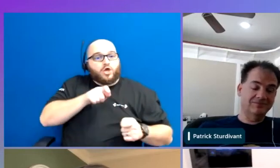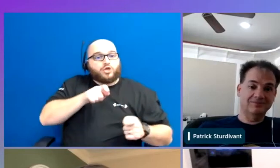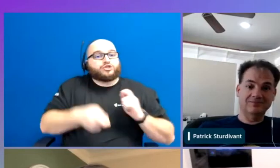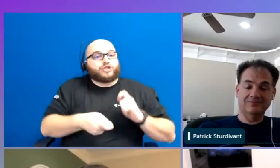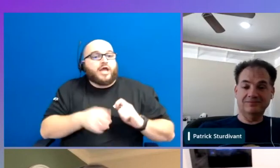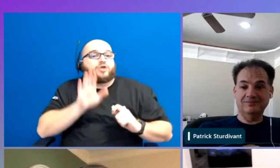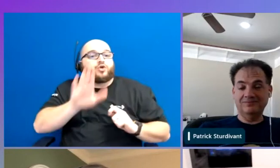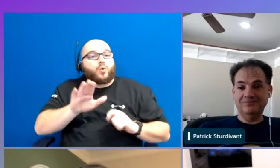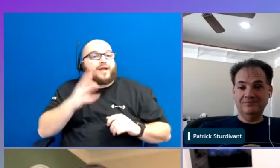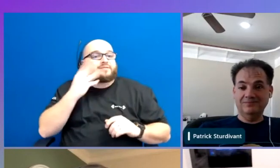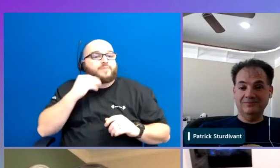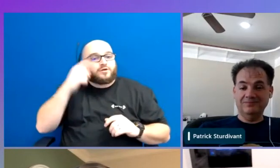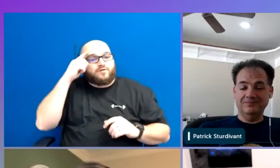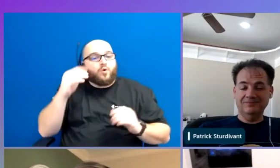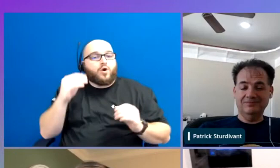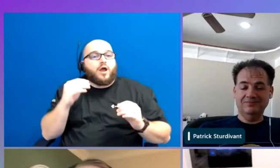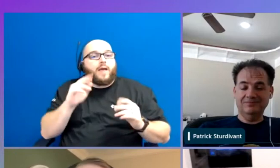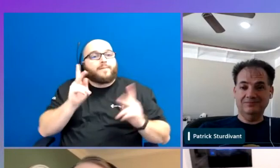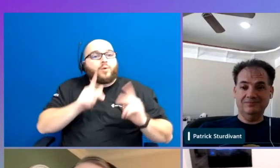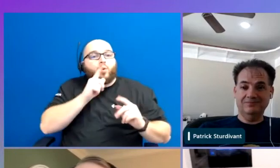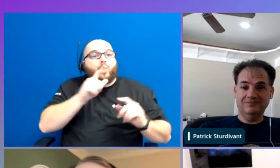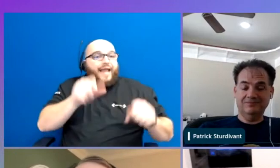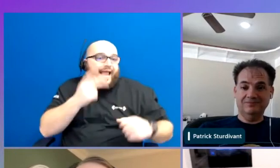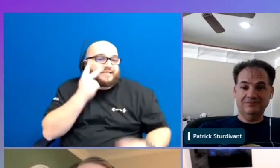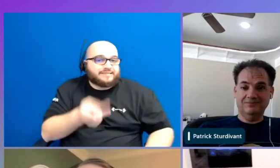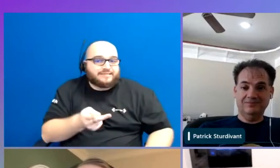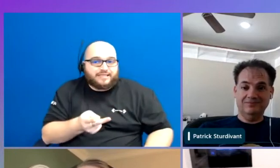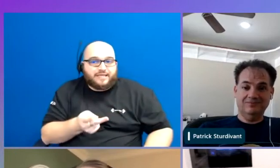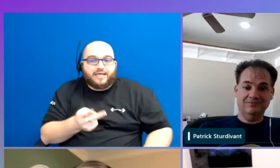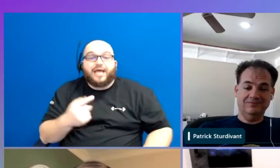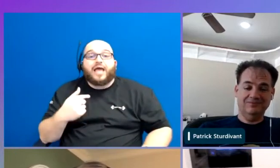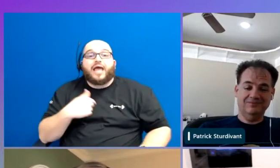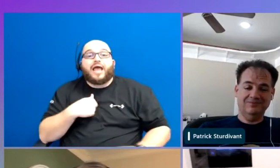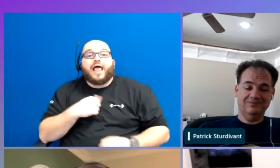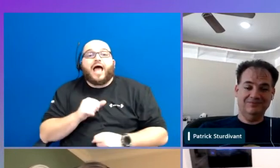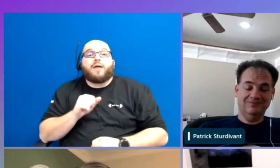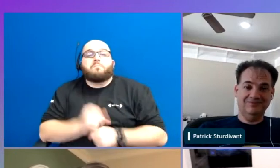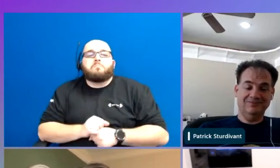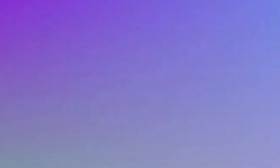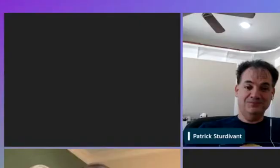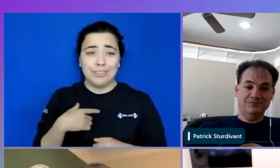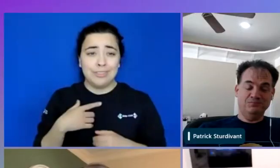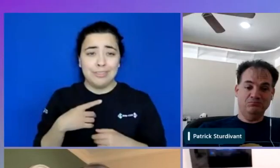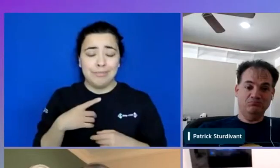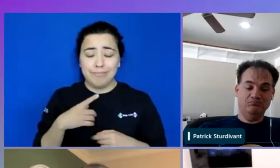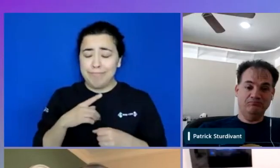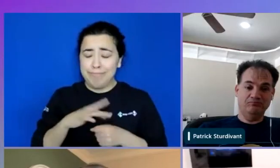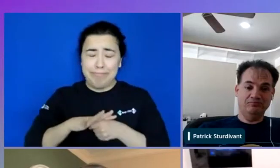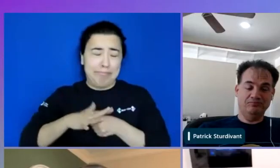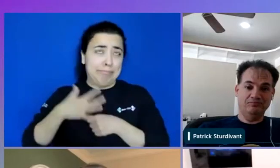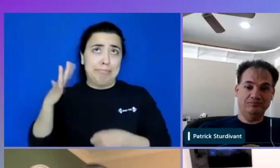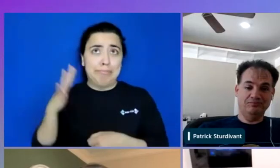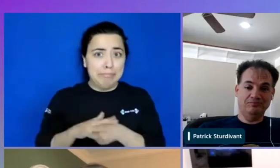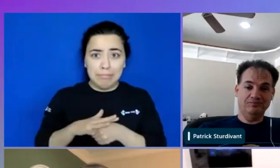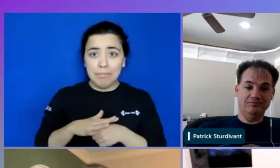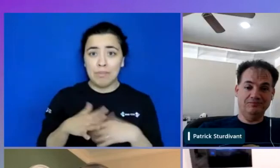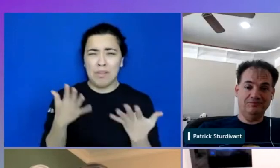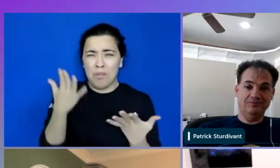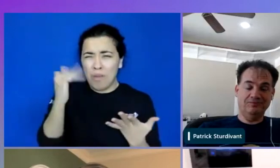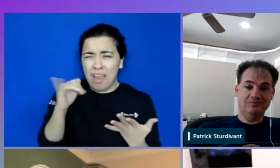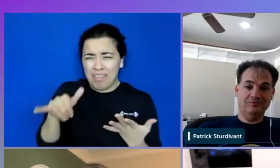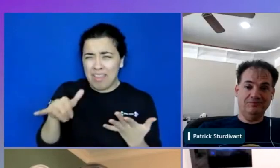sighted users. And I lost my mind, because that's so